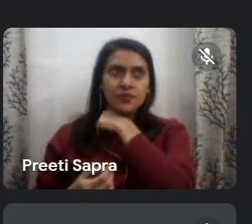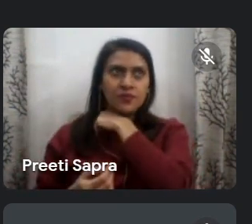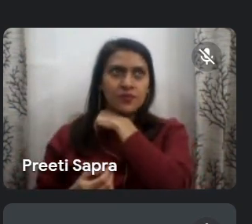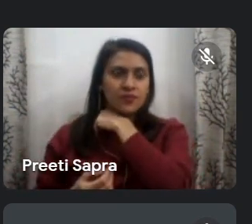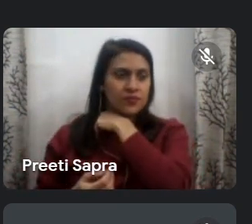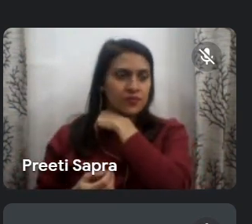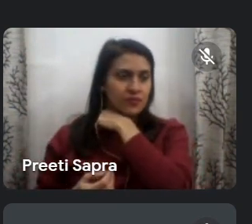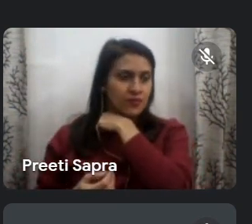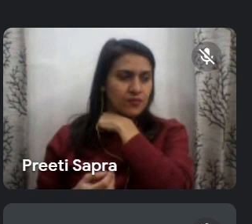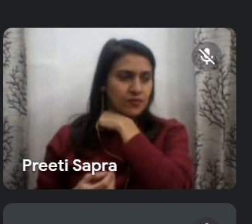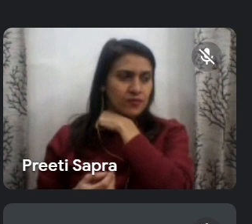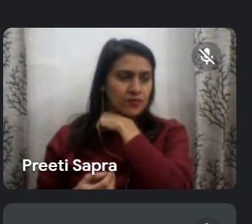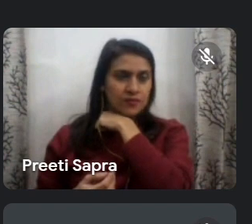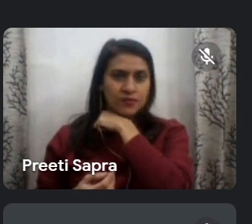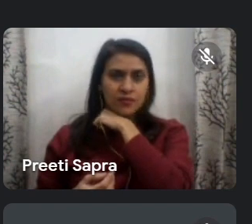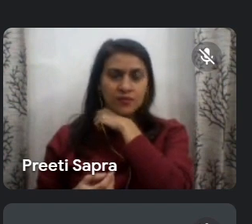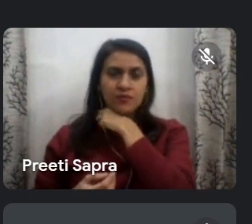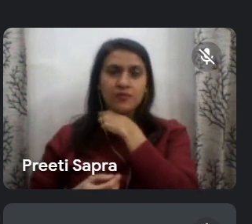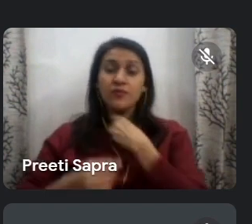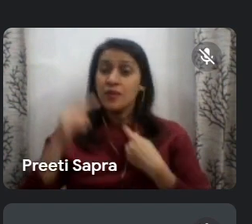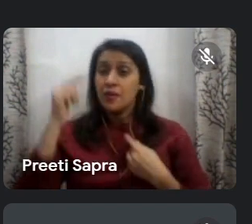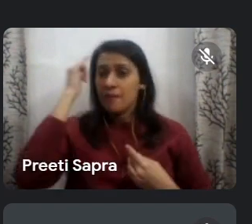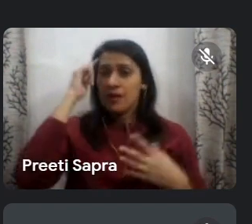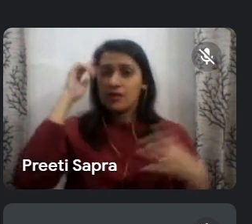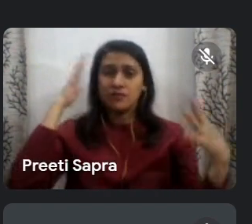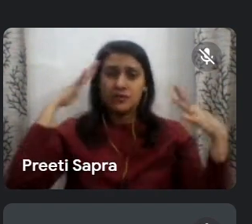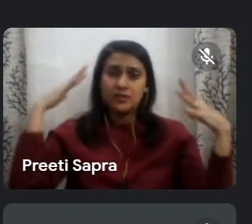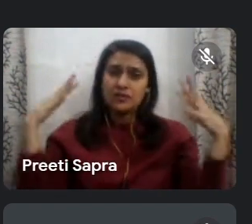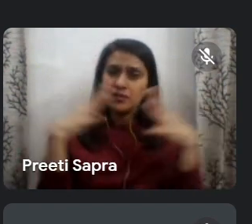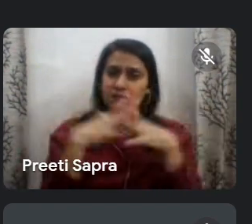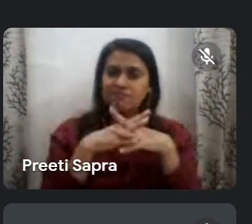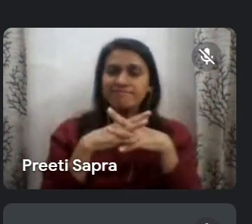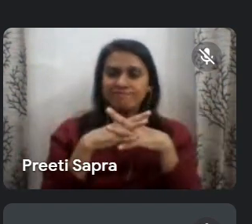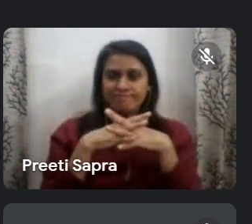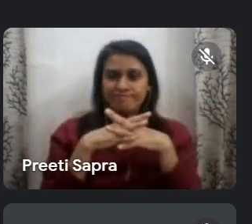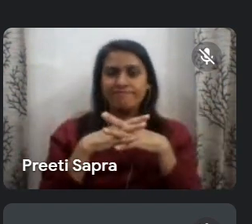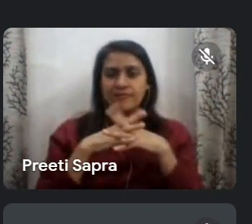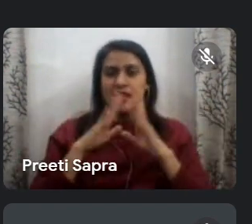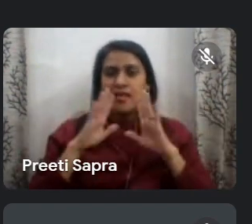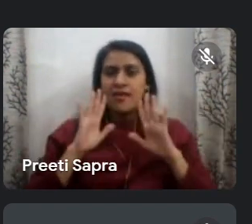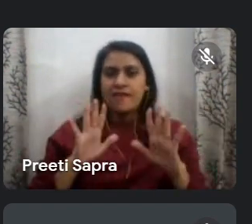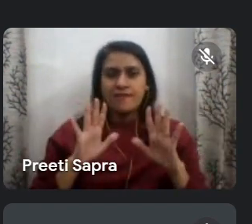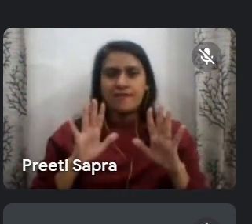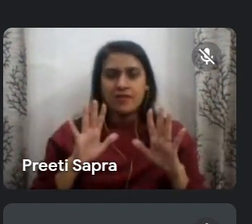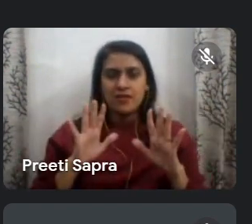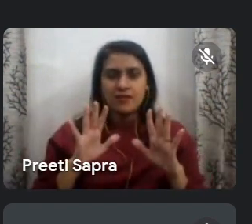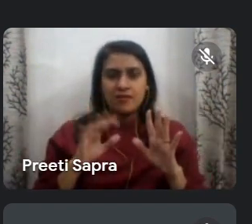the kind of mental exhaustion that we go through,